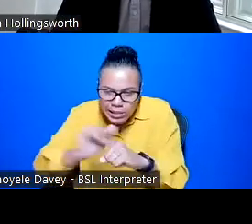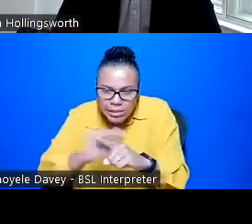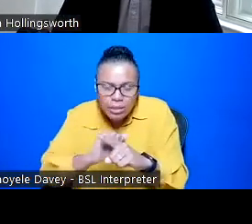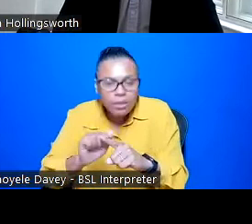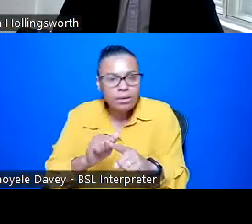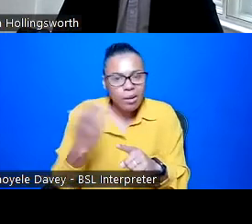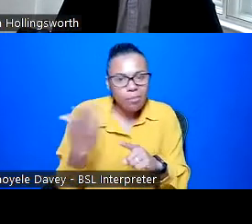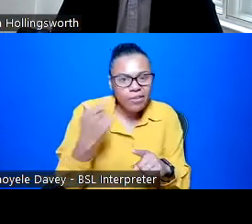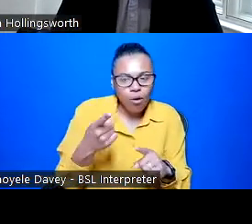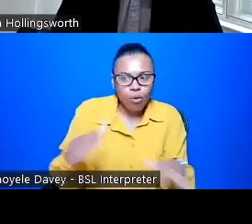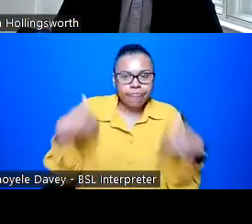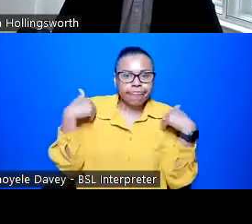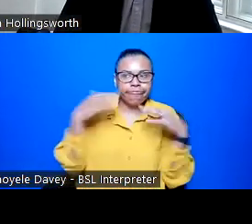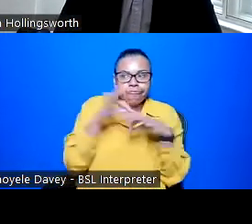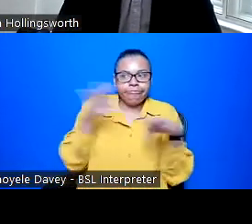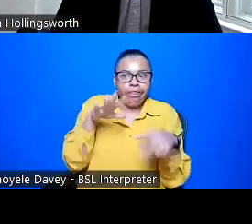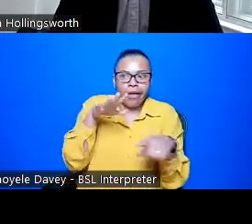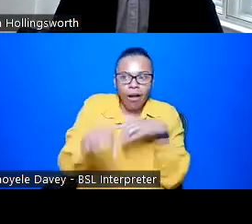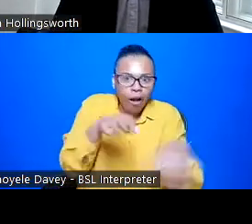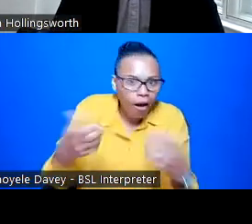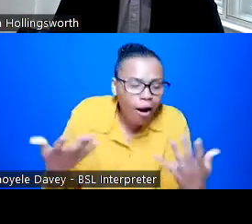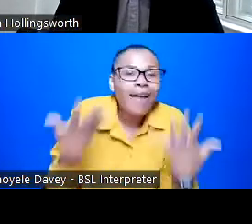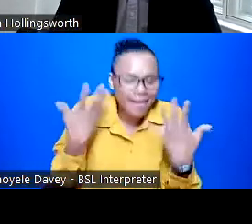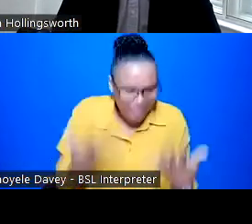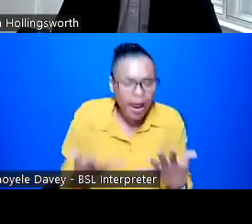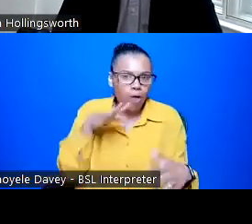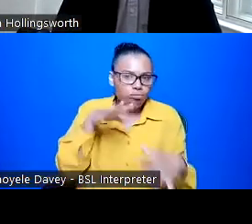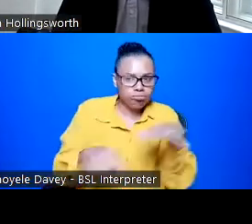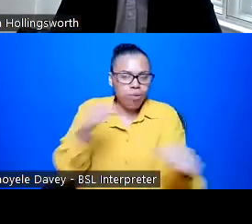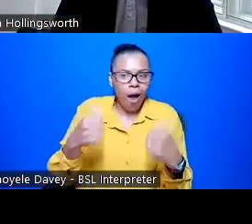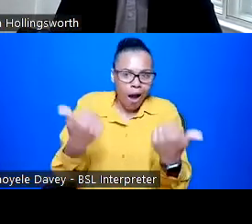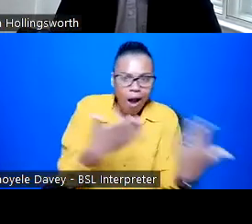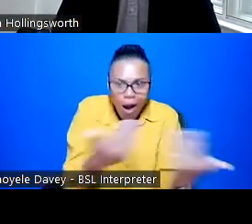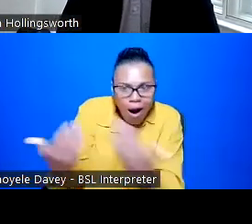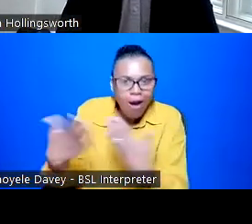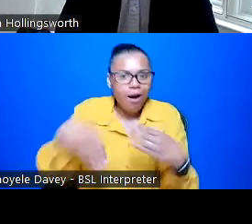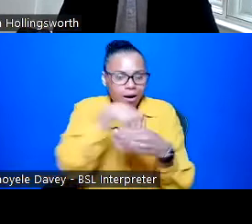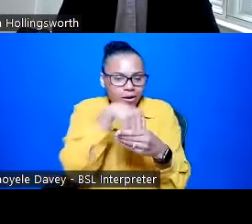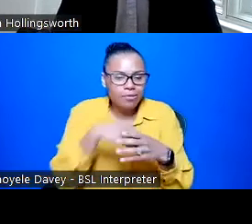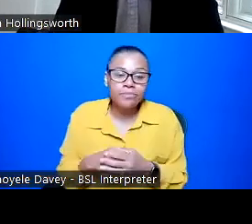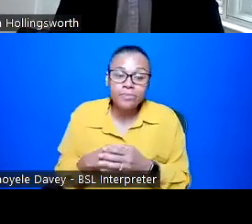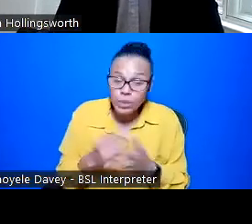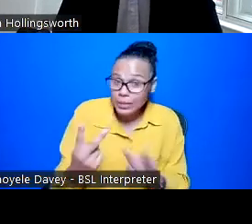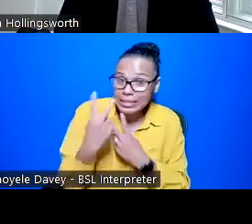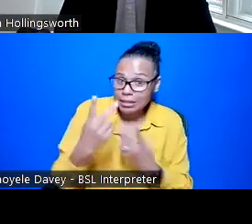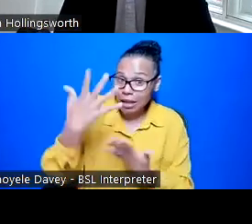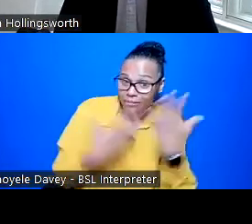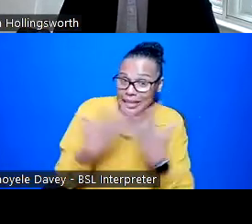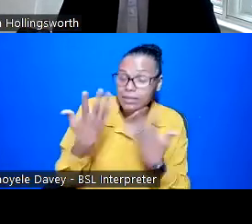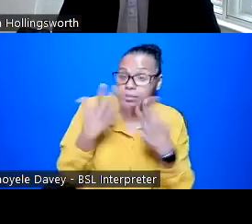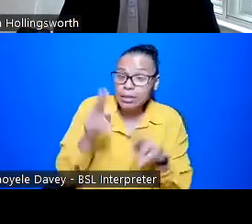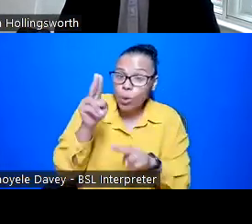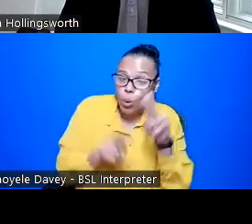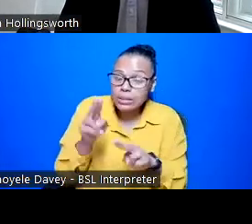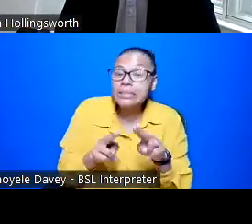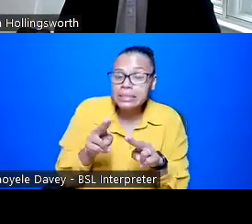that to happen. We're seeing positive change already. The last set of figures that were audited last year showed that that representation had jumped from 4%